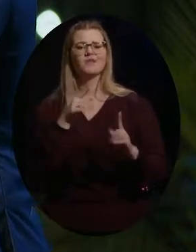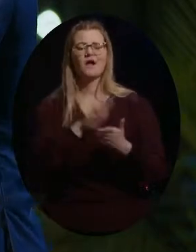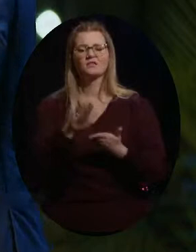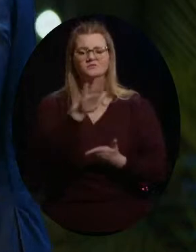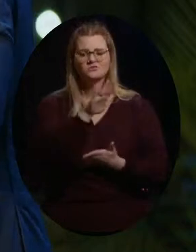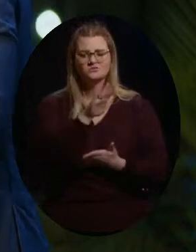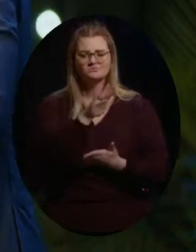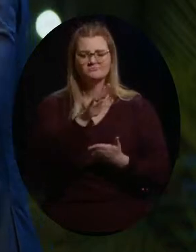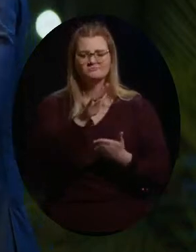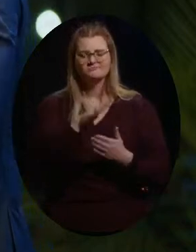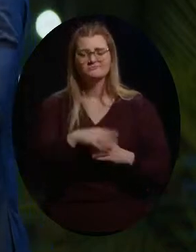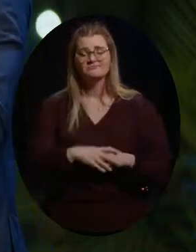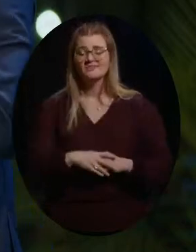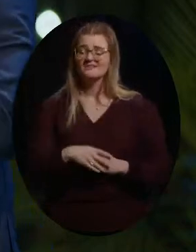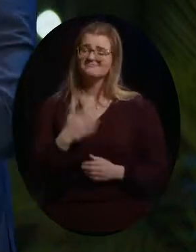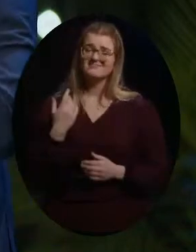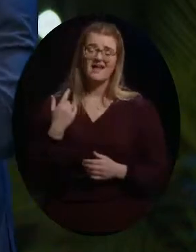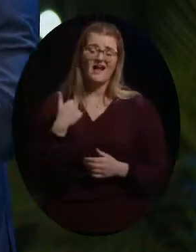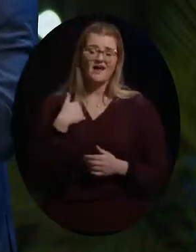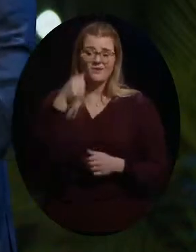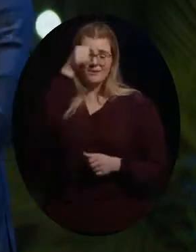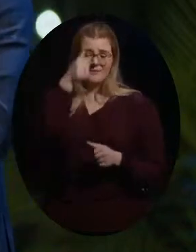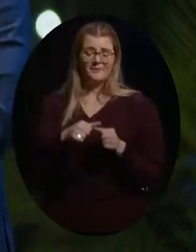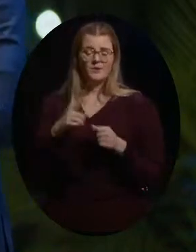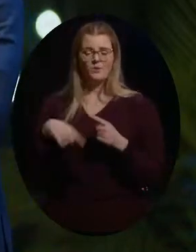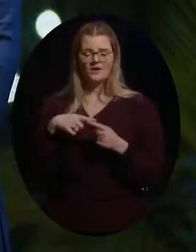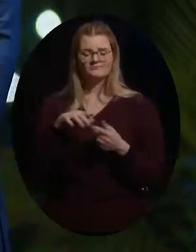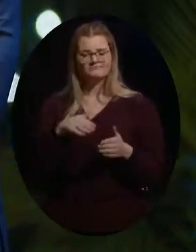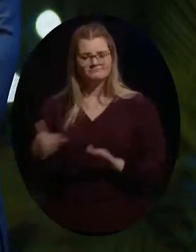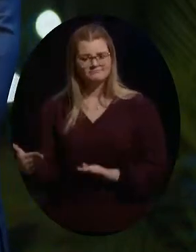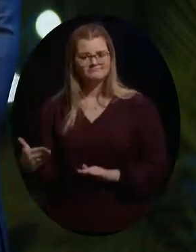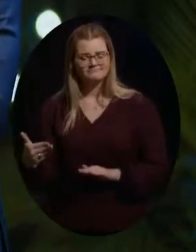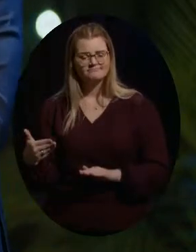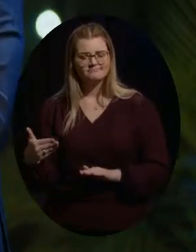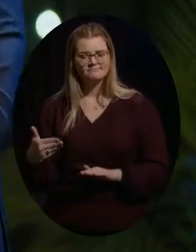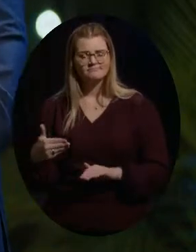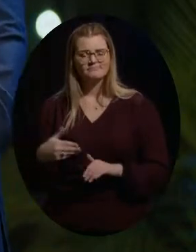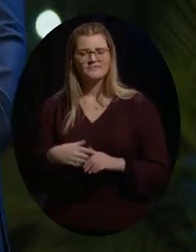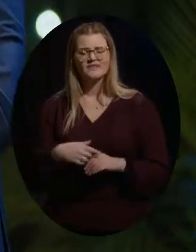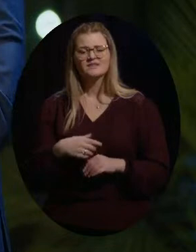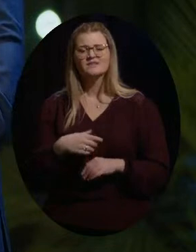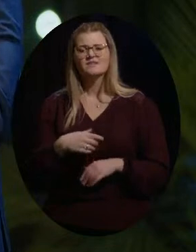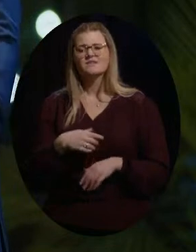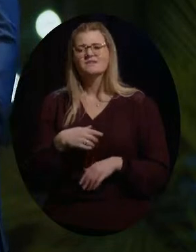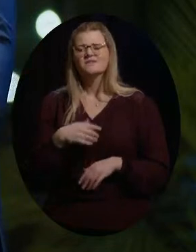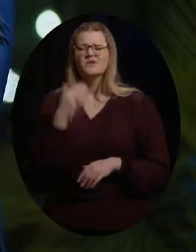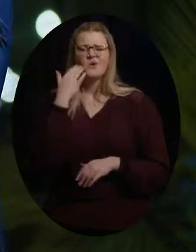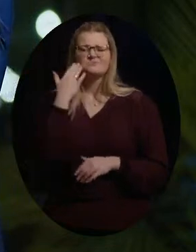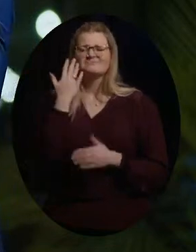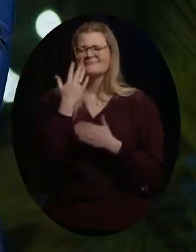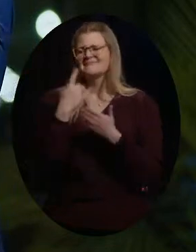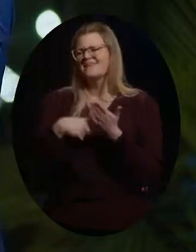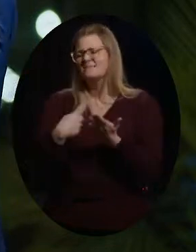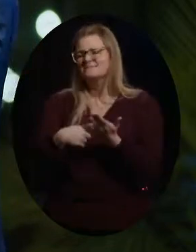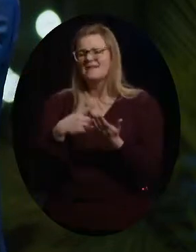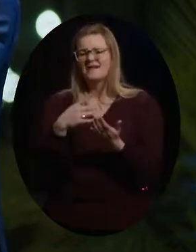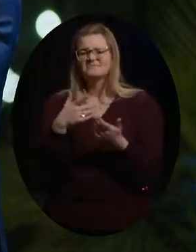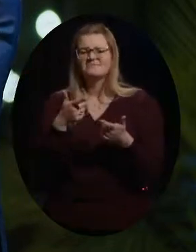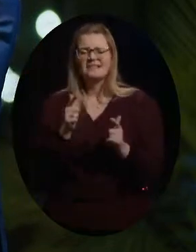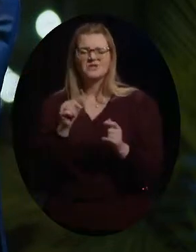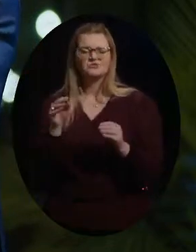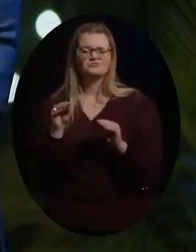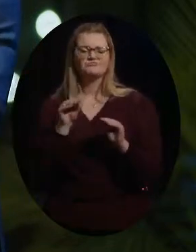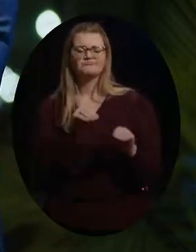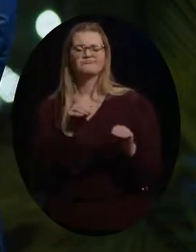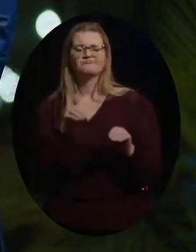In fact, I can remember when he did pass away, that sometimes they let you place a